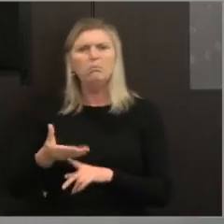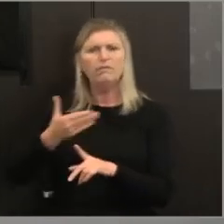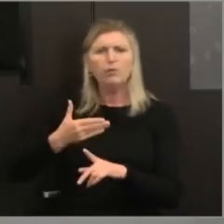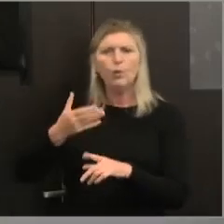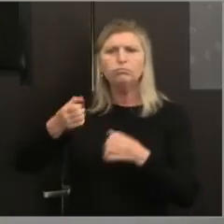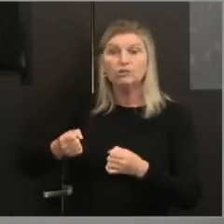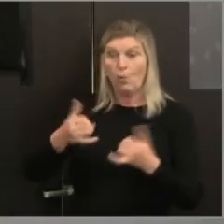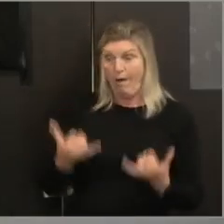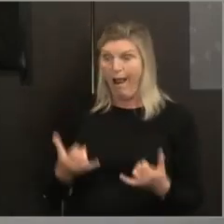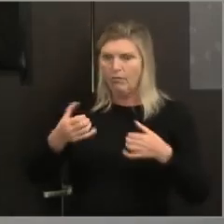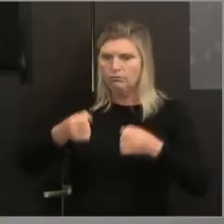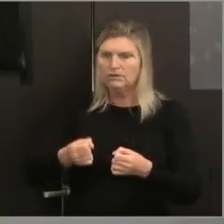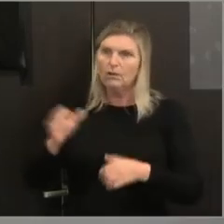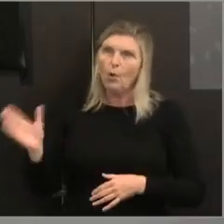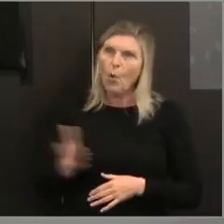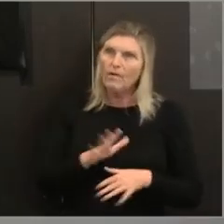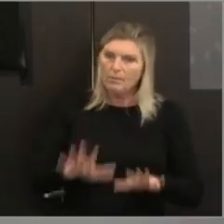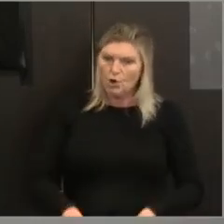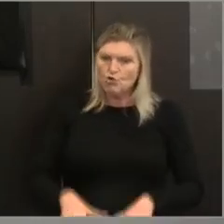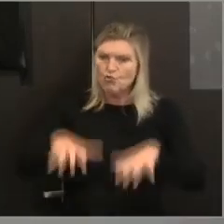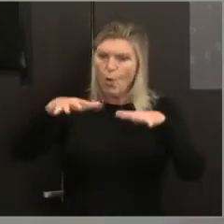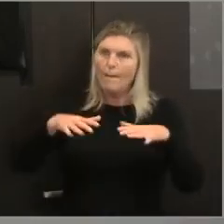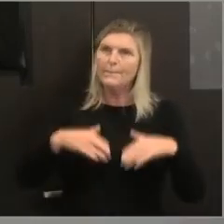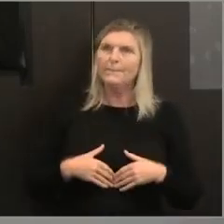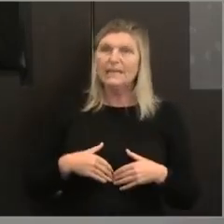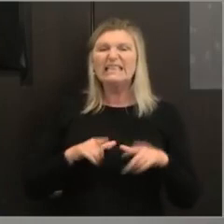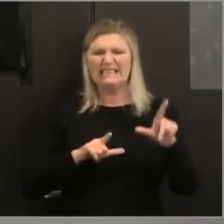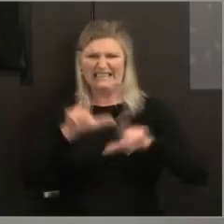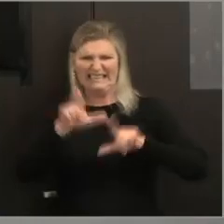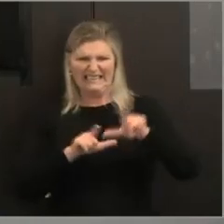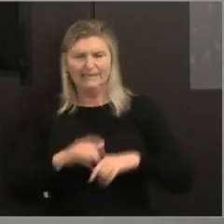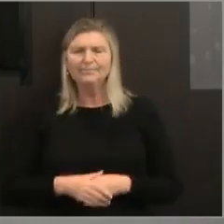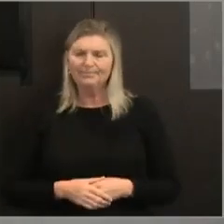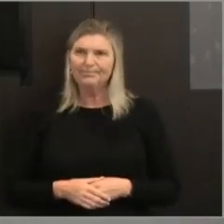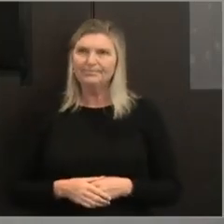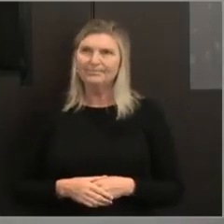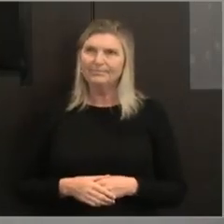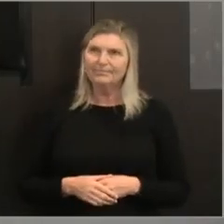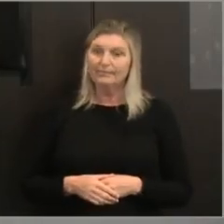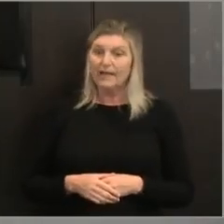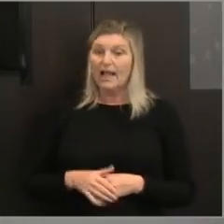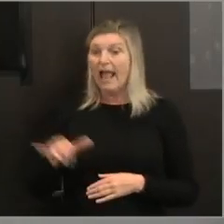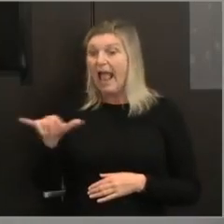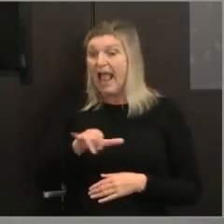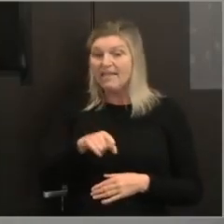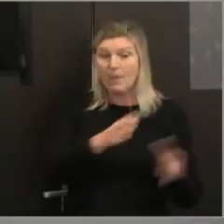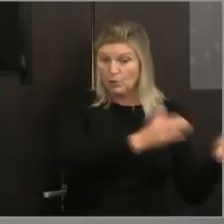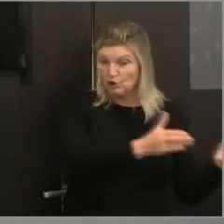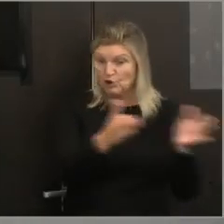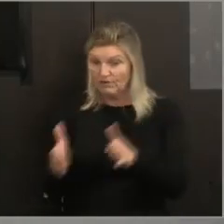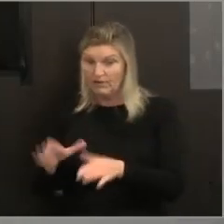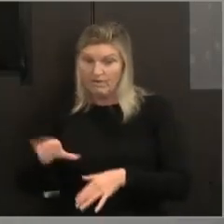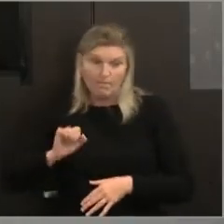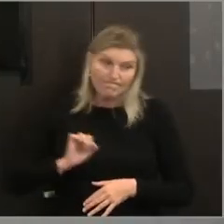prison, all of them were what would be called urban Māori. They were either shifted from